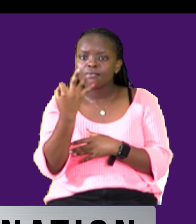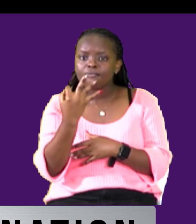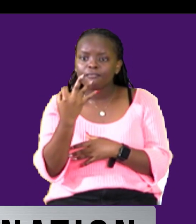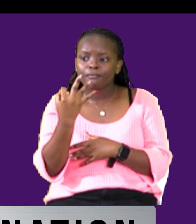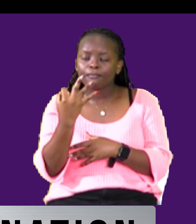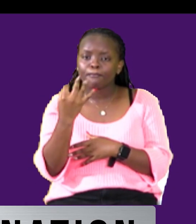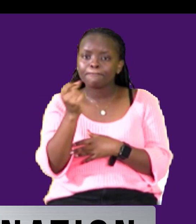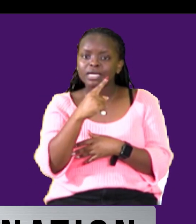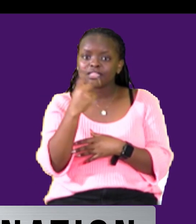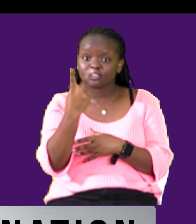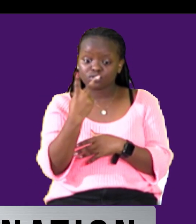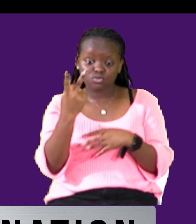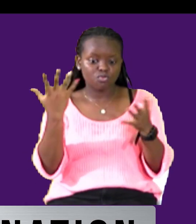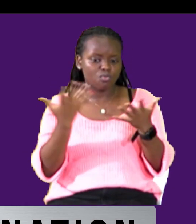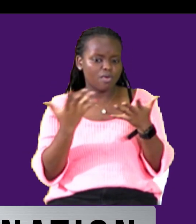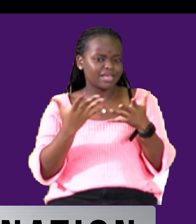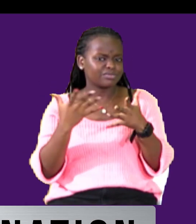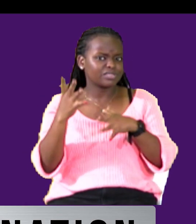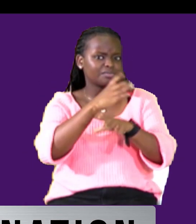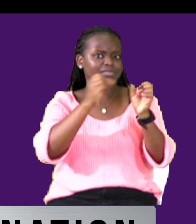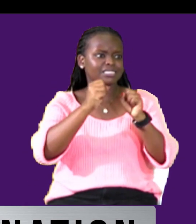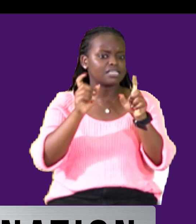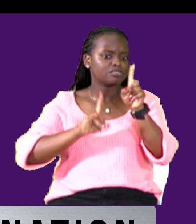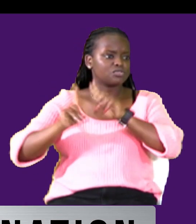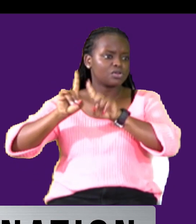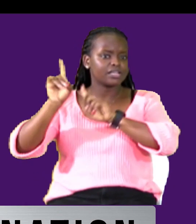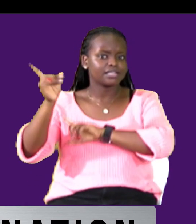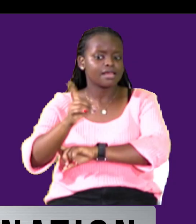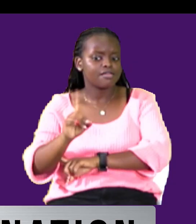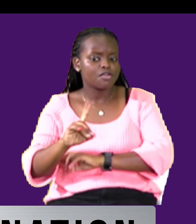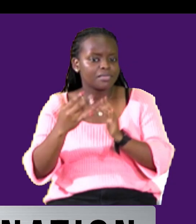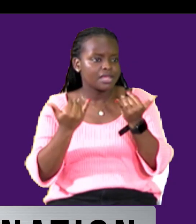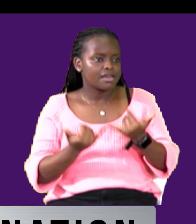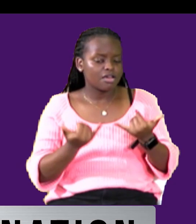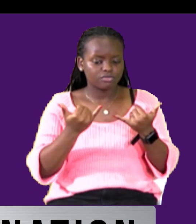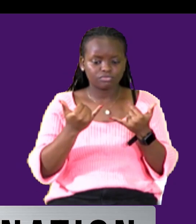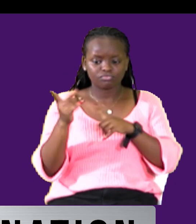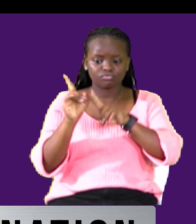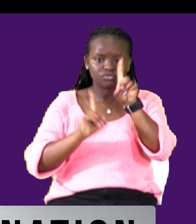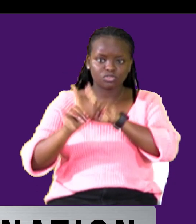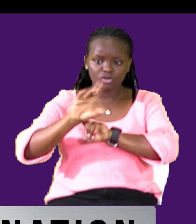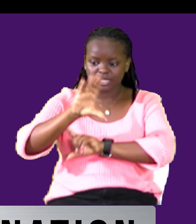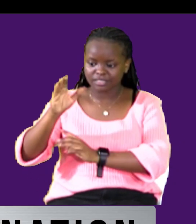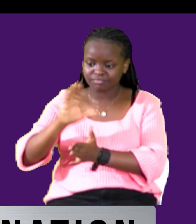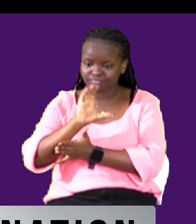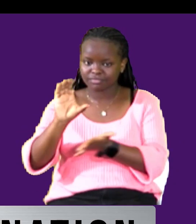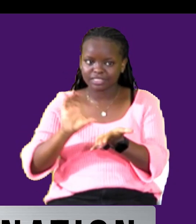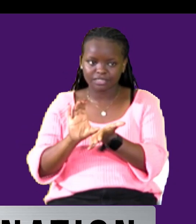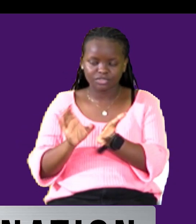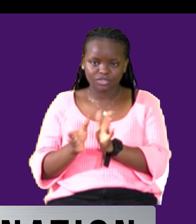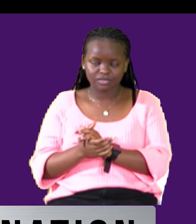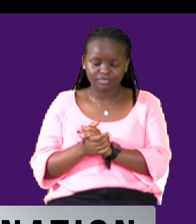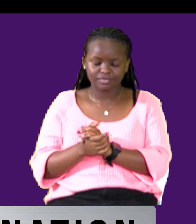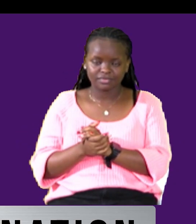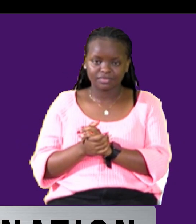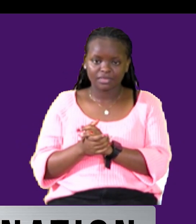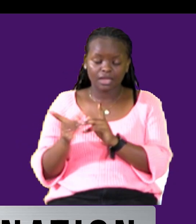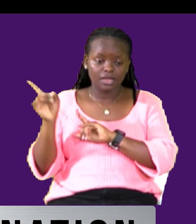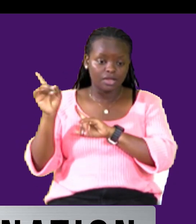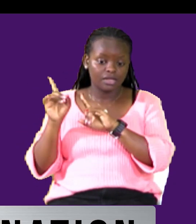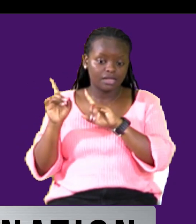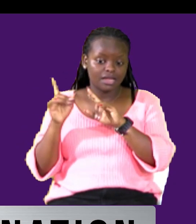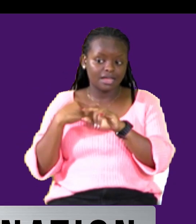There was a time when he was touring Nairobi. Yes. Now he's touring Central. There was a time when he toured. We